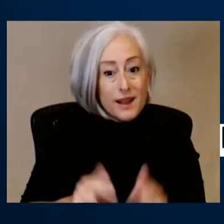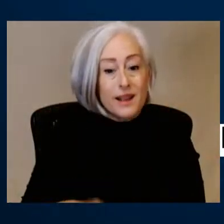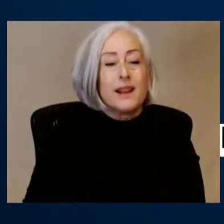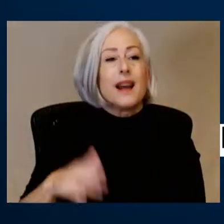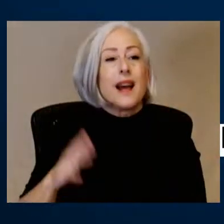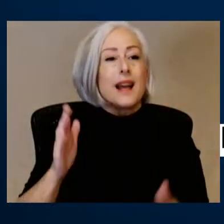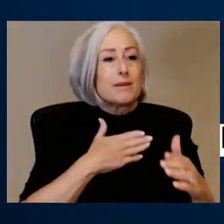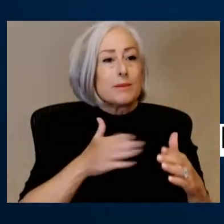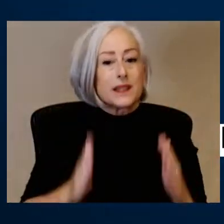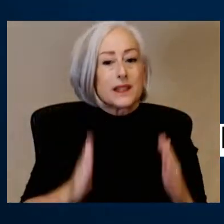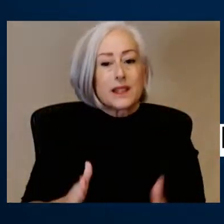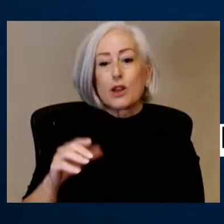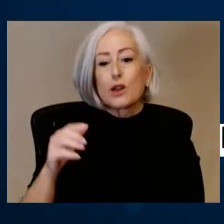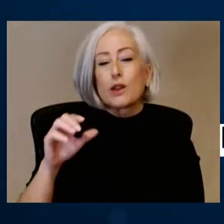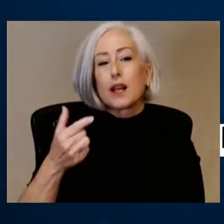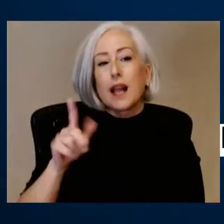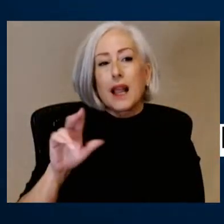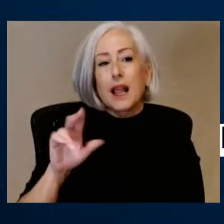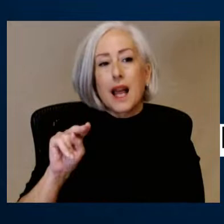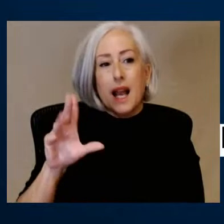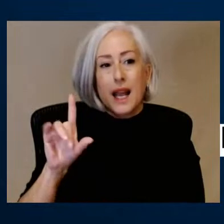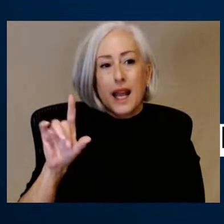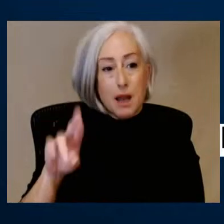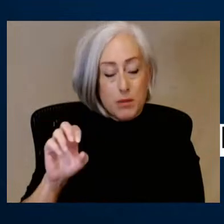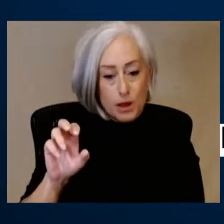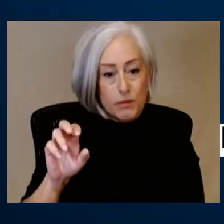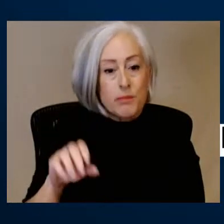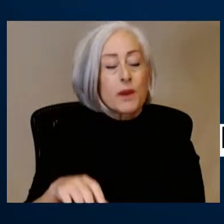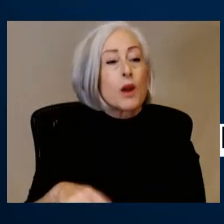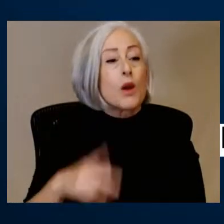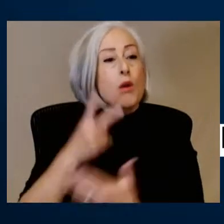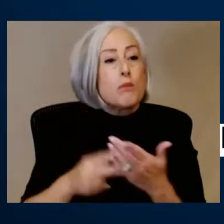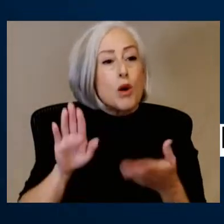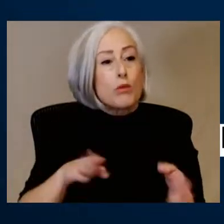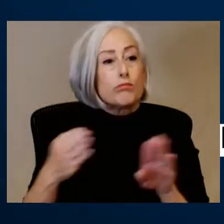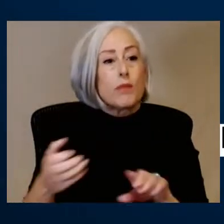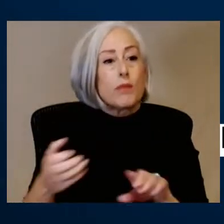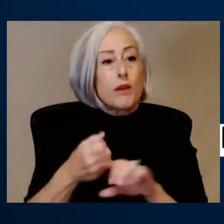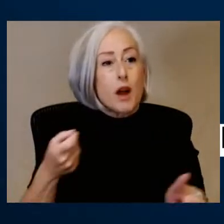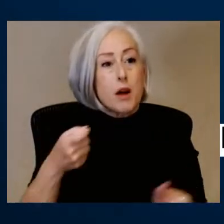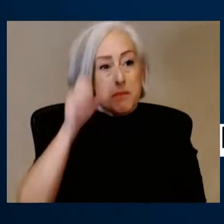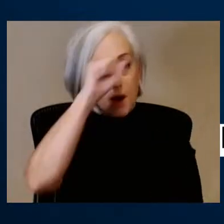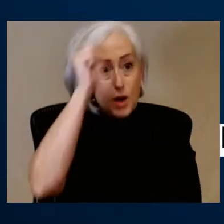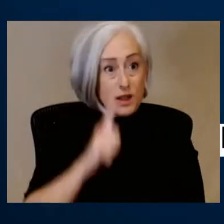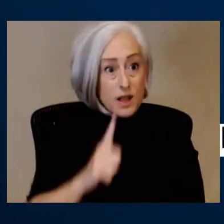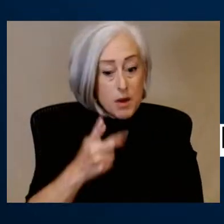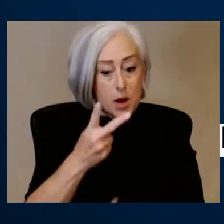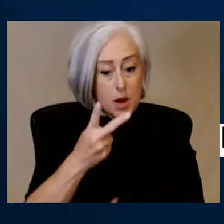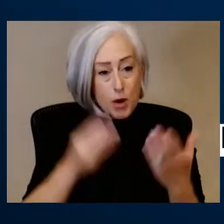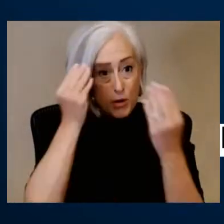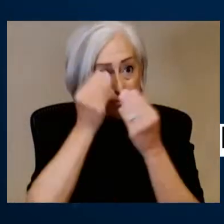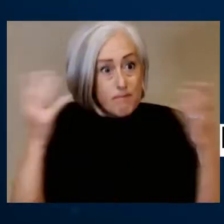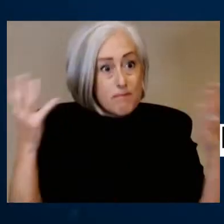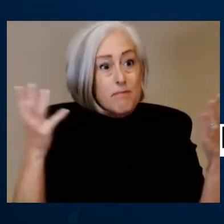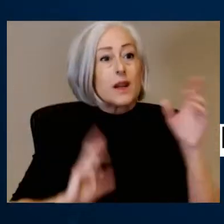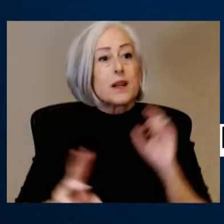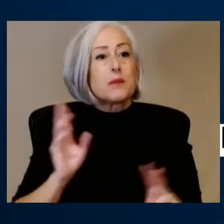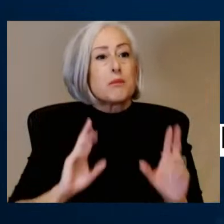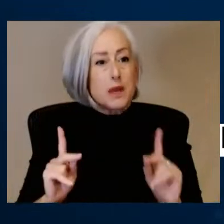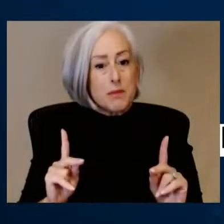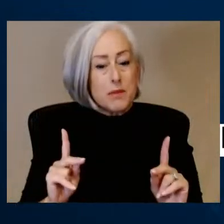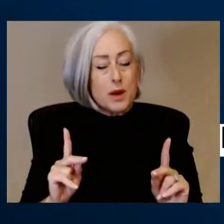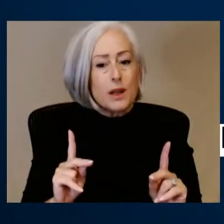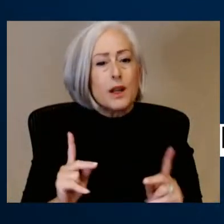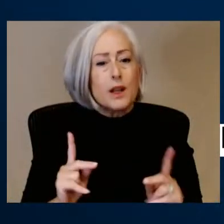from Alzheimer's, and they both chose to share their diagnosis with the public in order to bring more awareness to a condition that